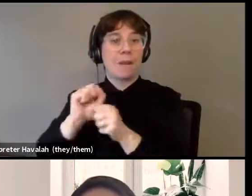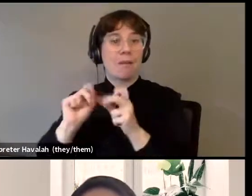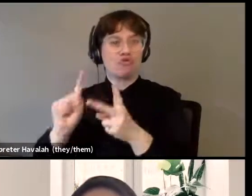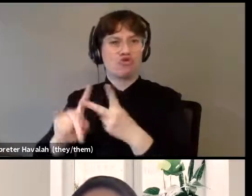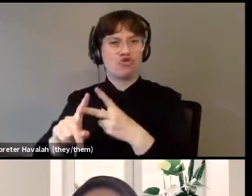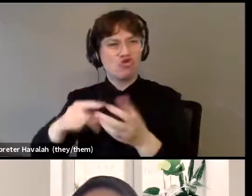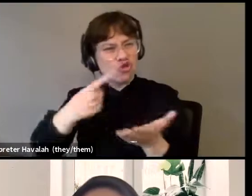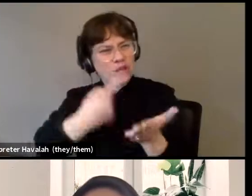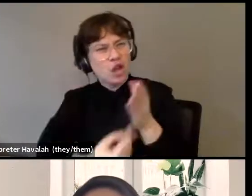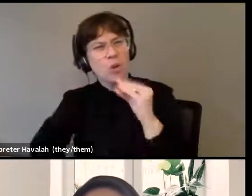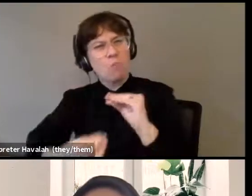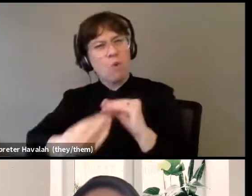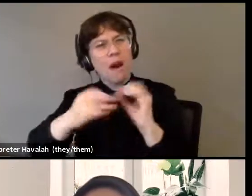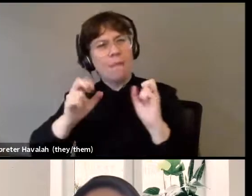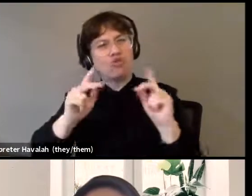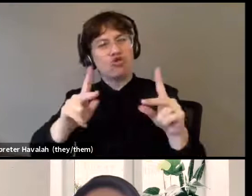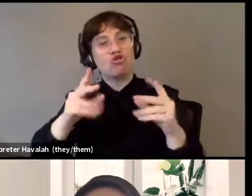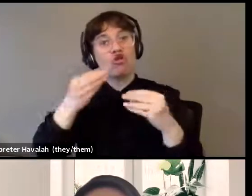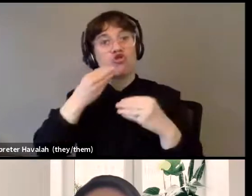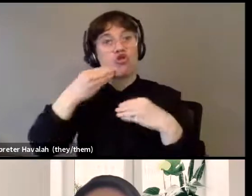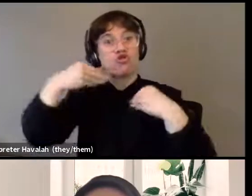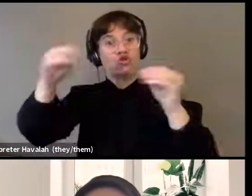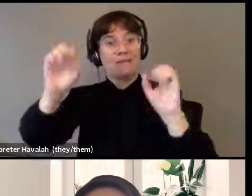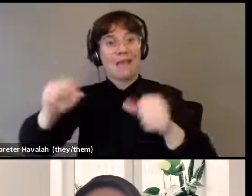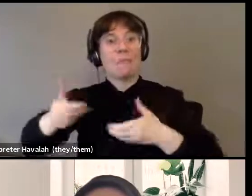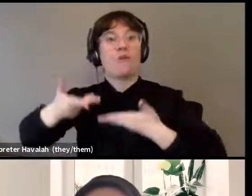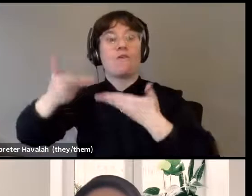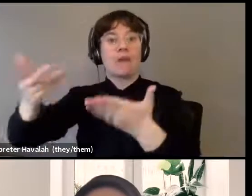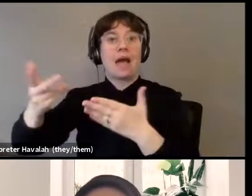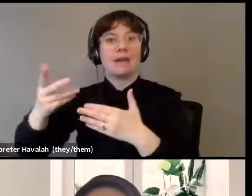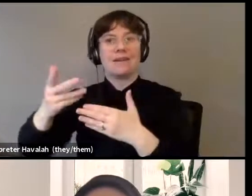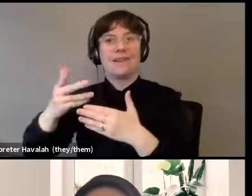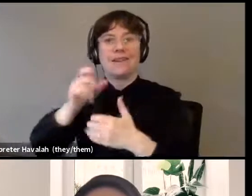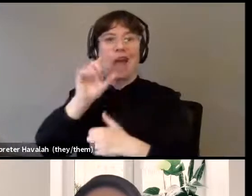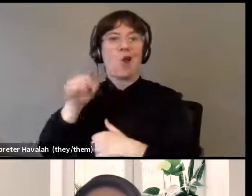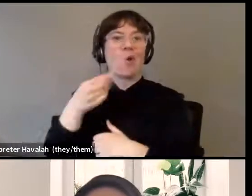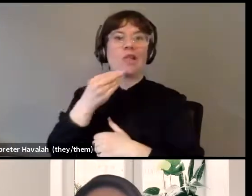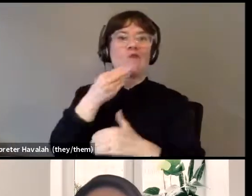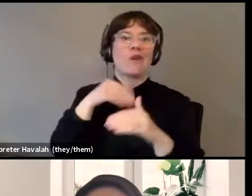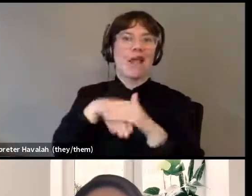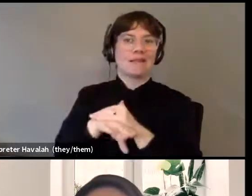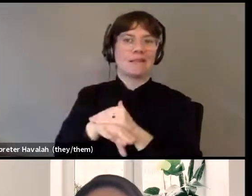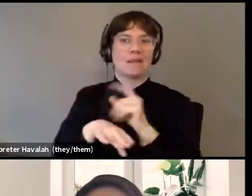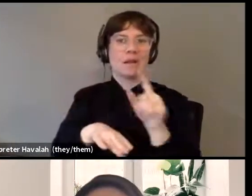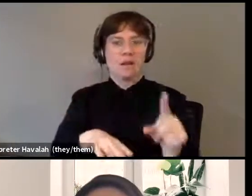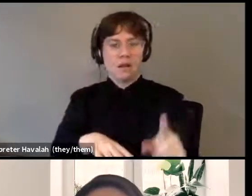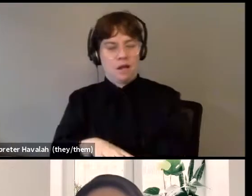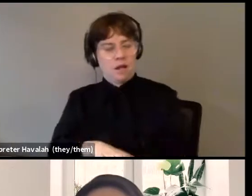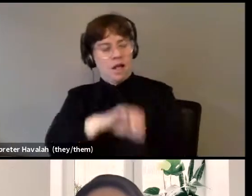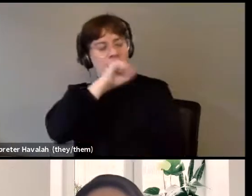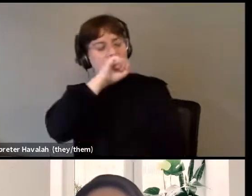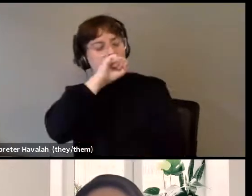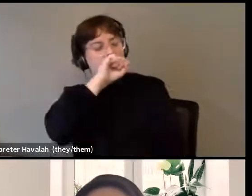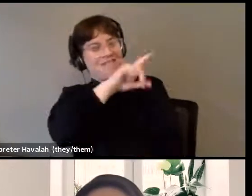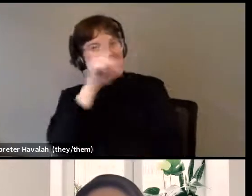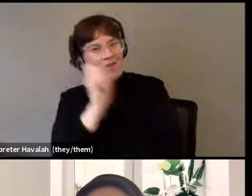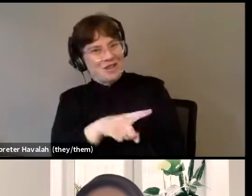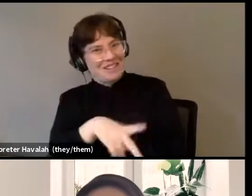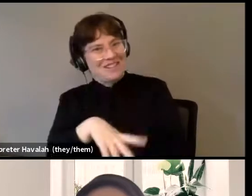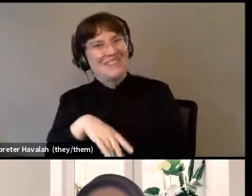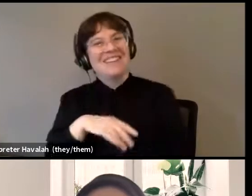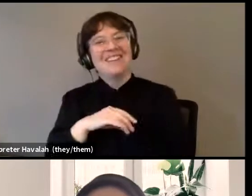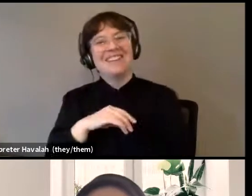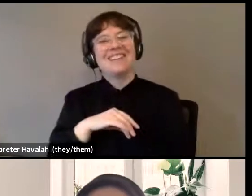other opportunities that grocery stores can provide for community beyond food access? I love this. Okay,